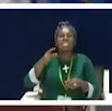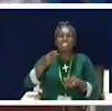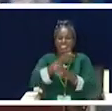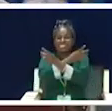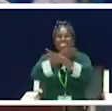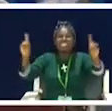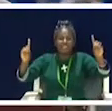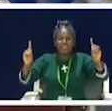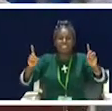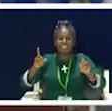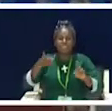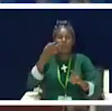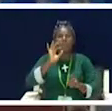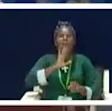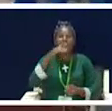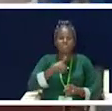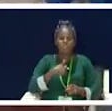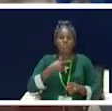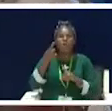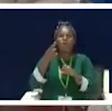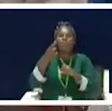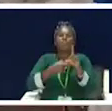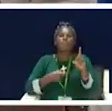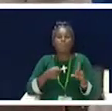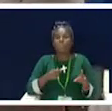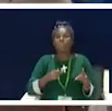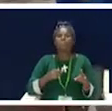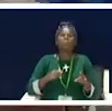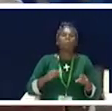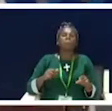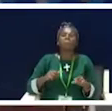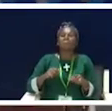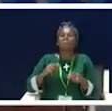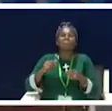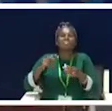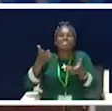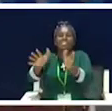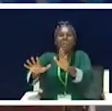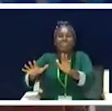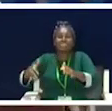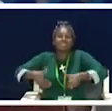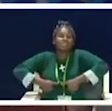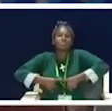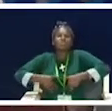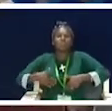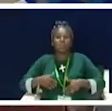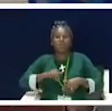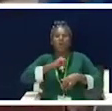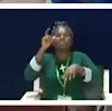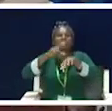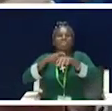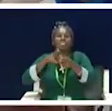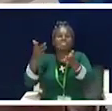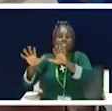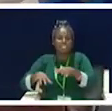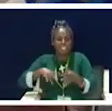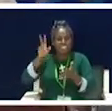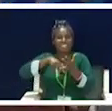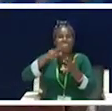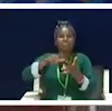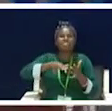in the hand of the wicked. Psalm 33, verse 19. Psalm